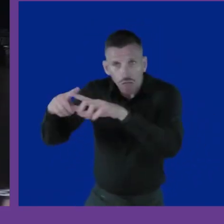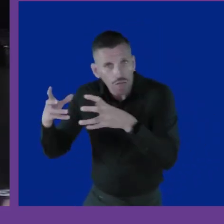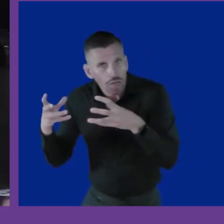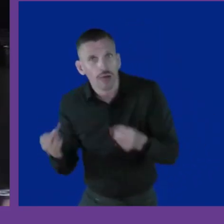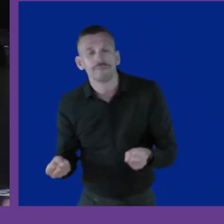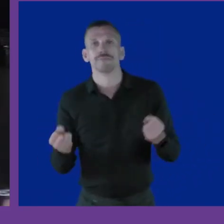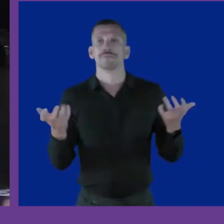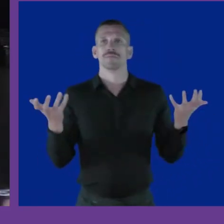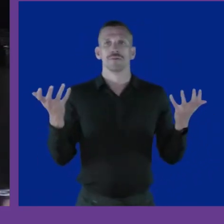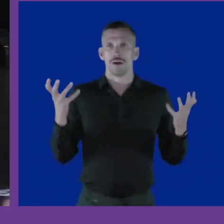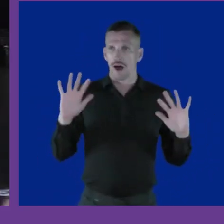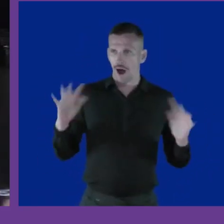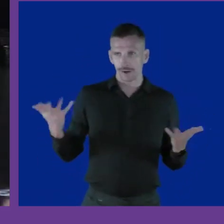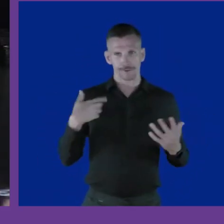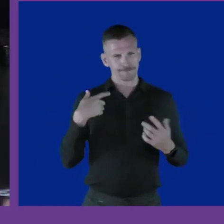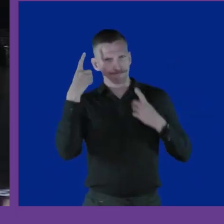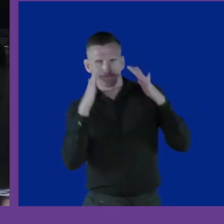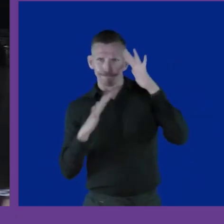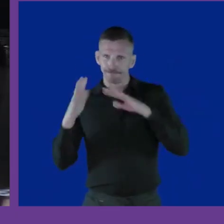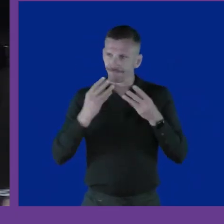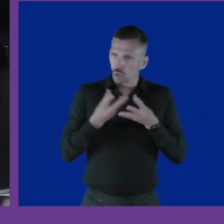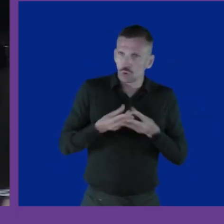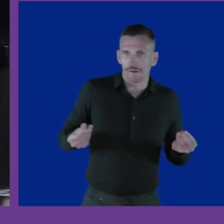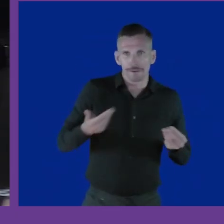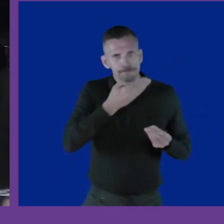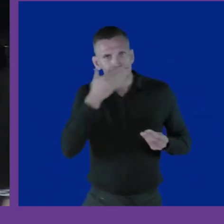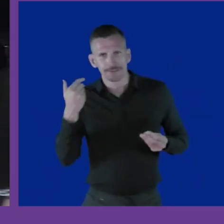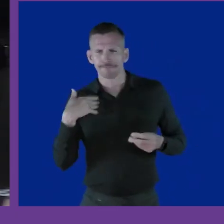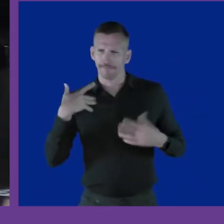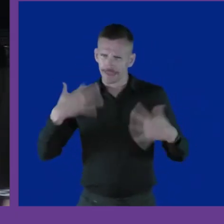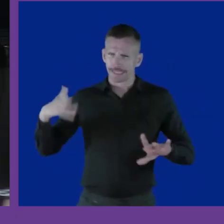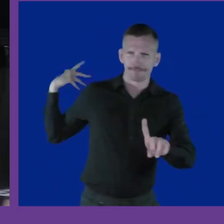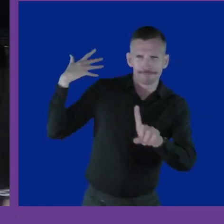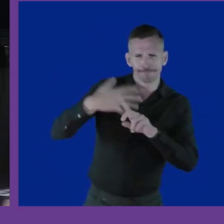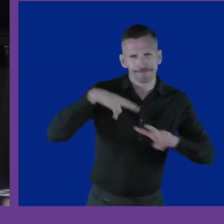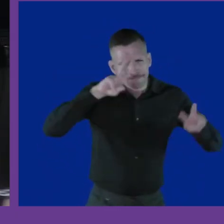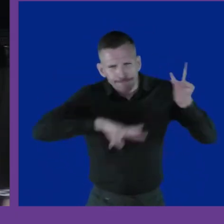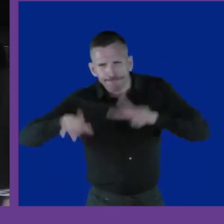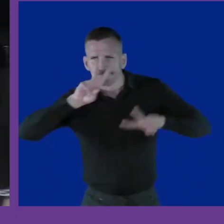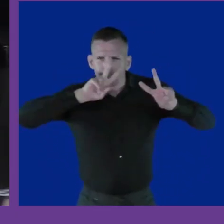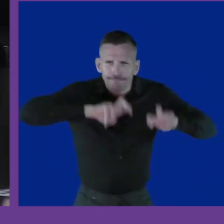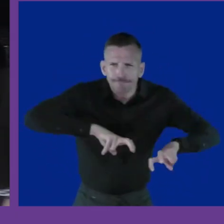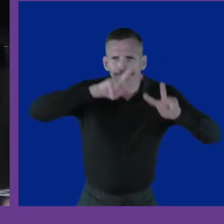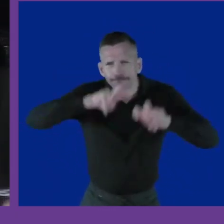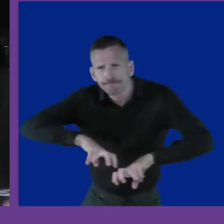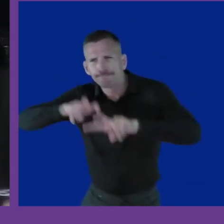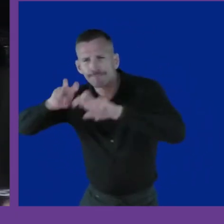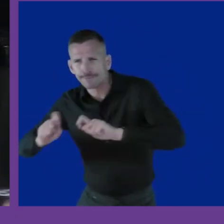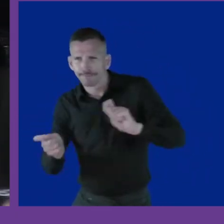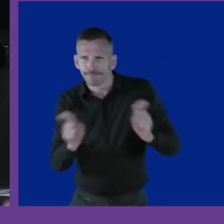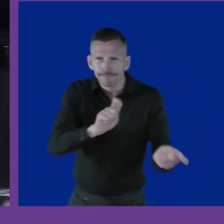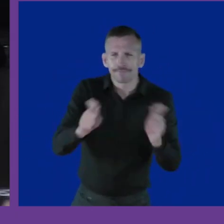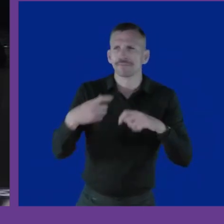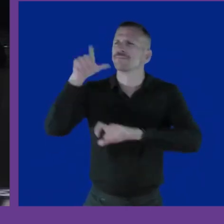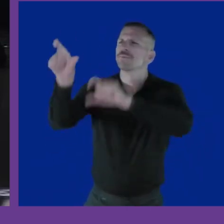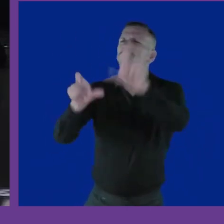to find out, what is the best solution. There's research going on. Smarter ones are talking with the users. We're